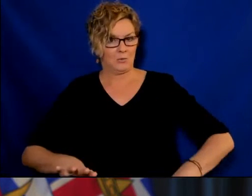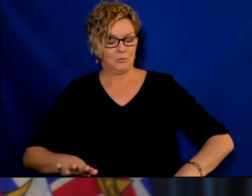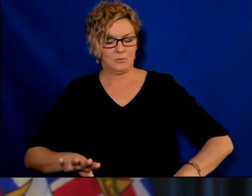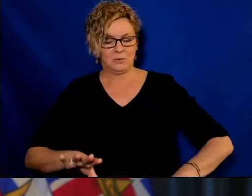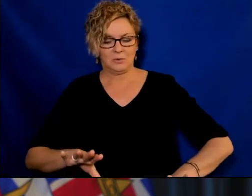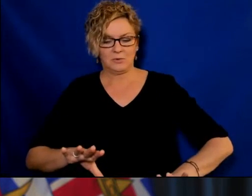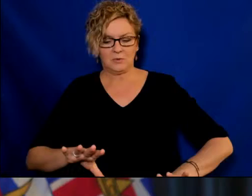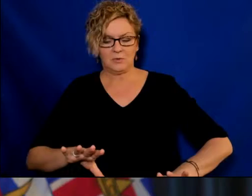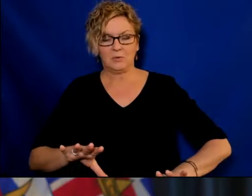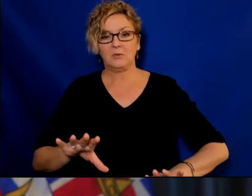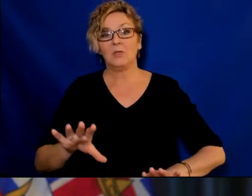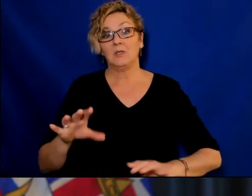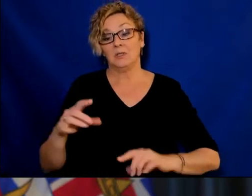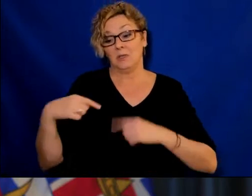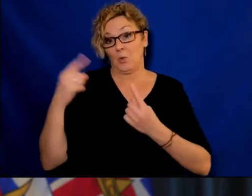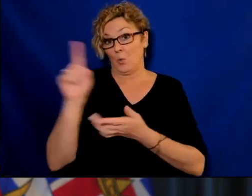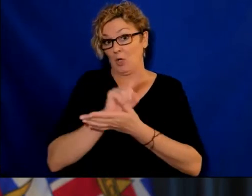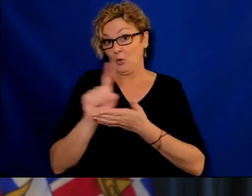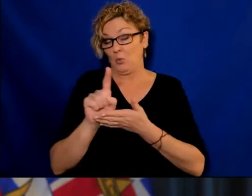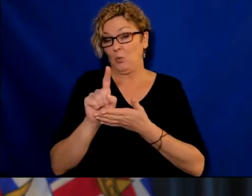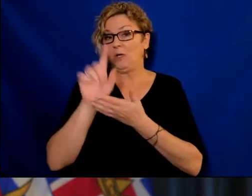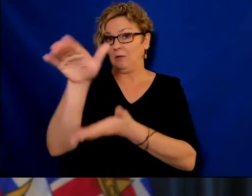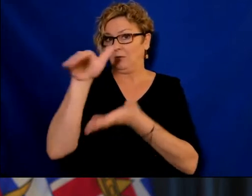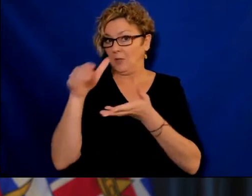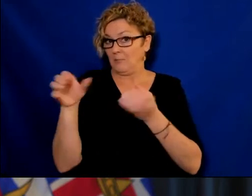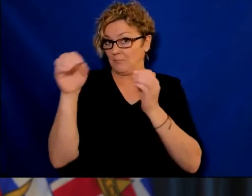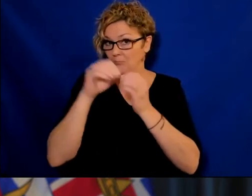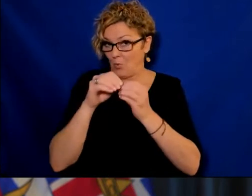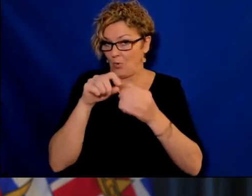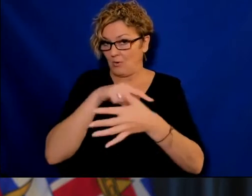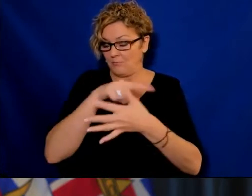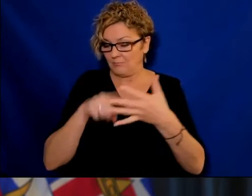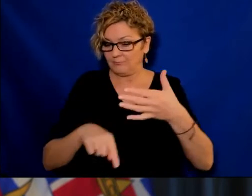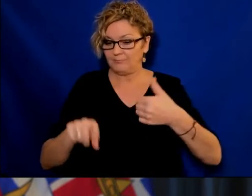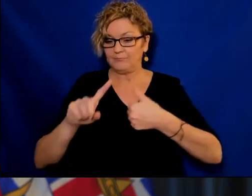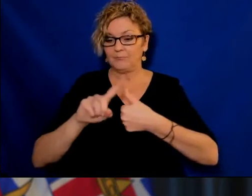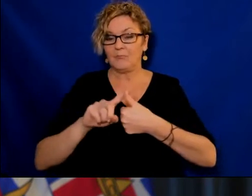on Monday, November 9th, the following PPE has arrived in BC: